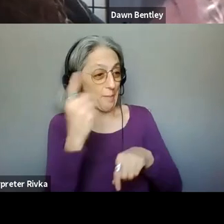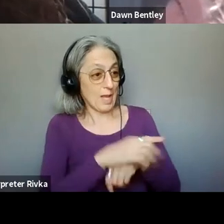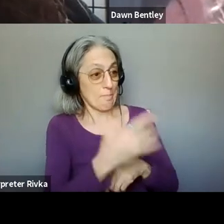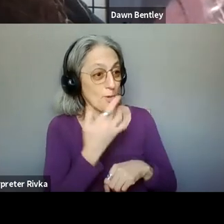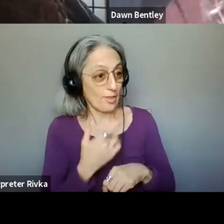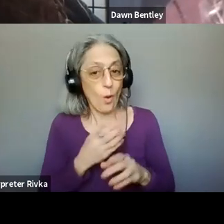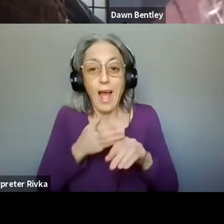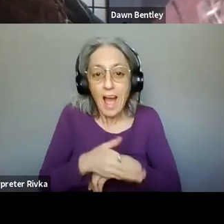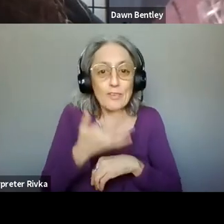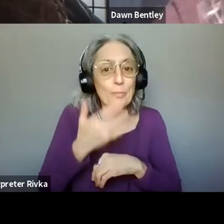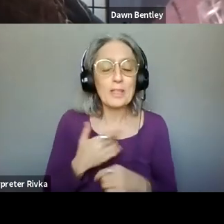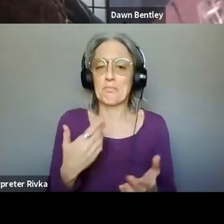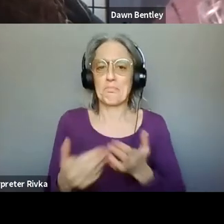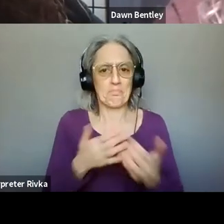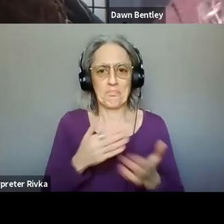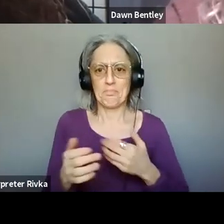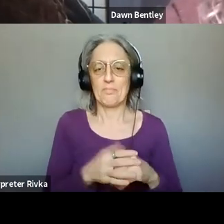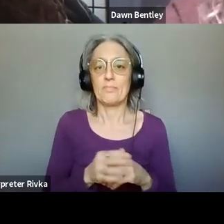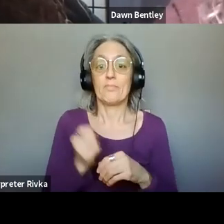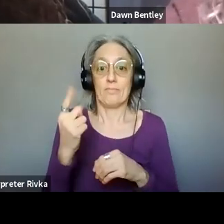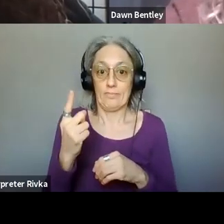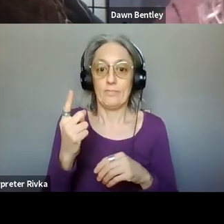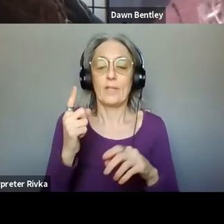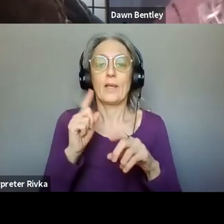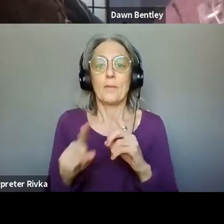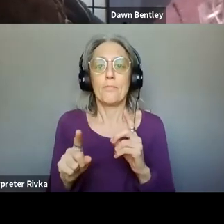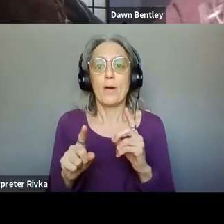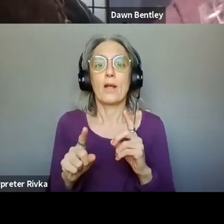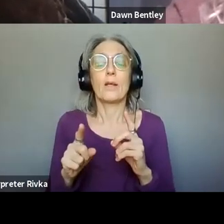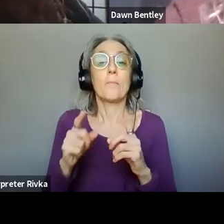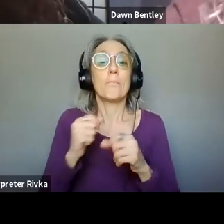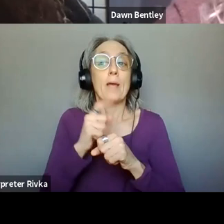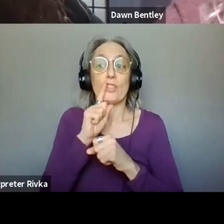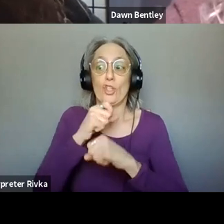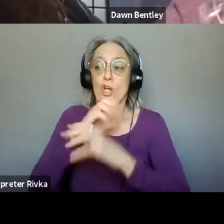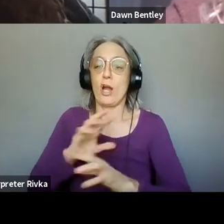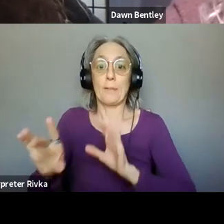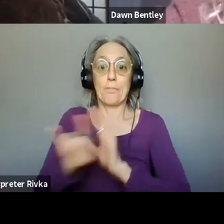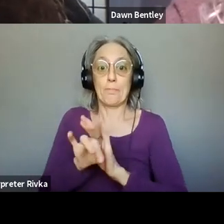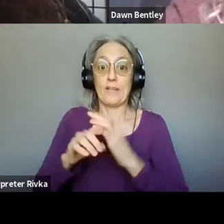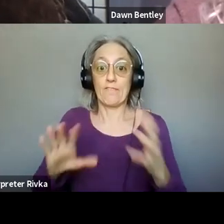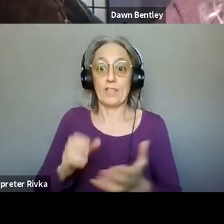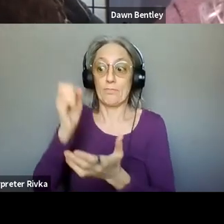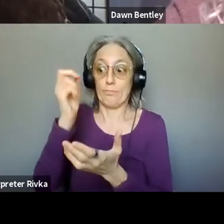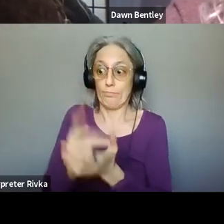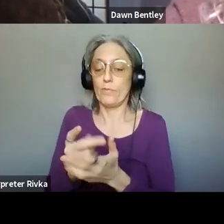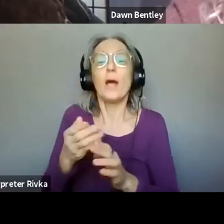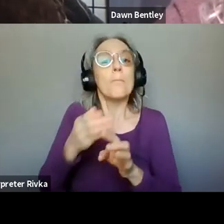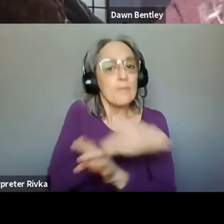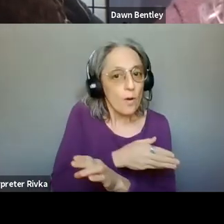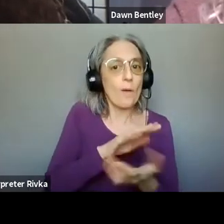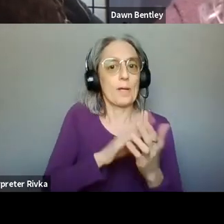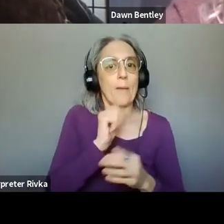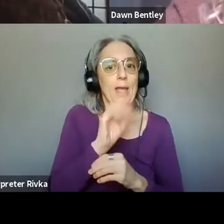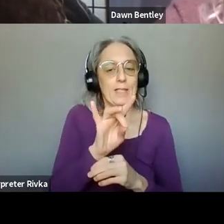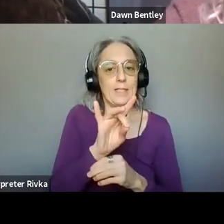that the guardianship is in place when they reach the age of majority. So you can file that before they're 18 in